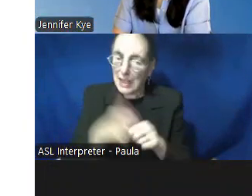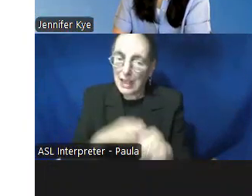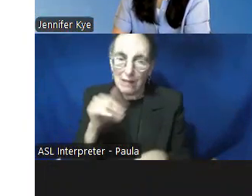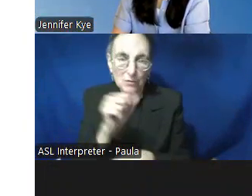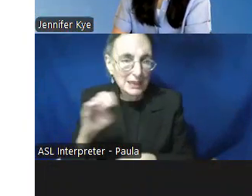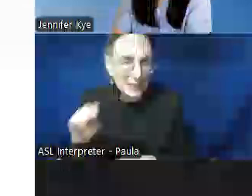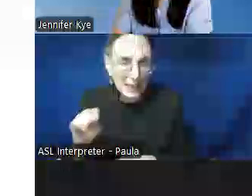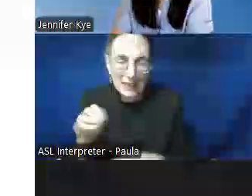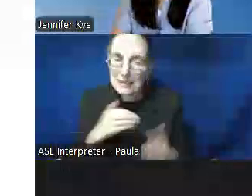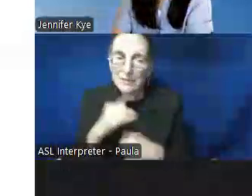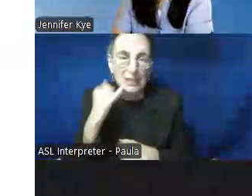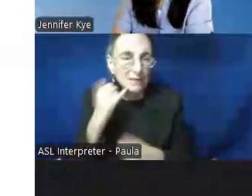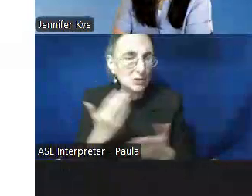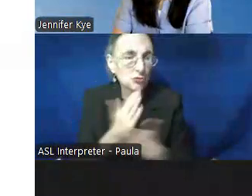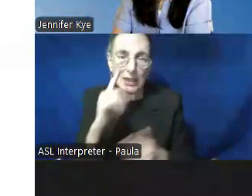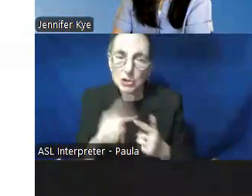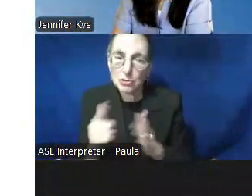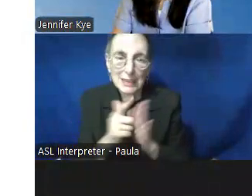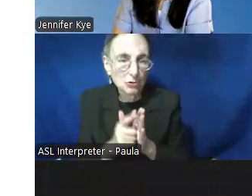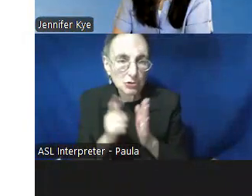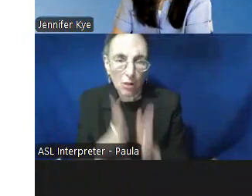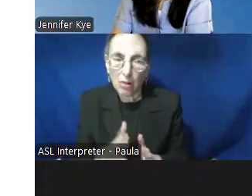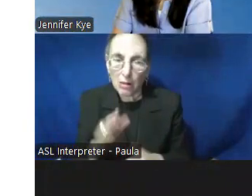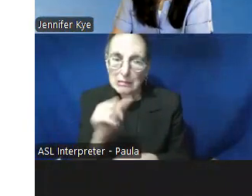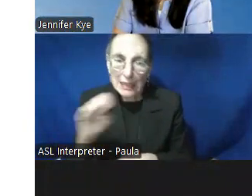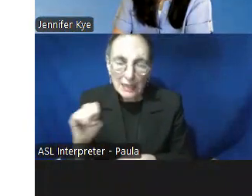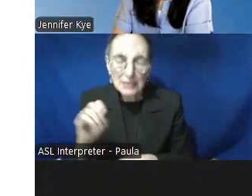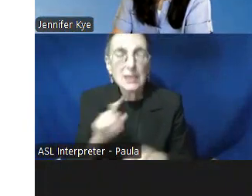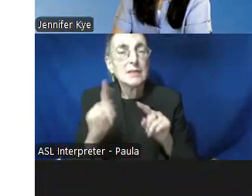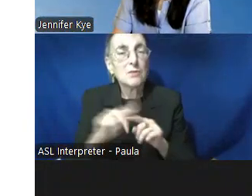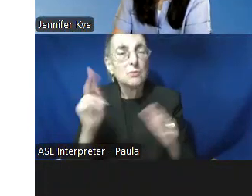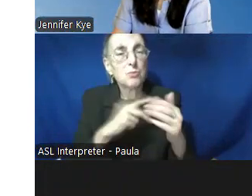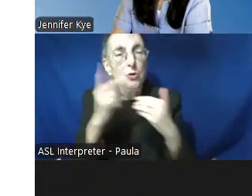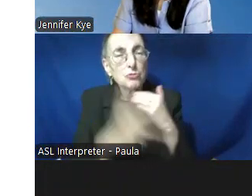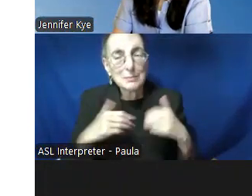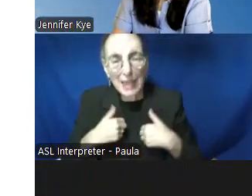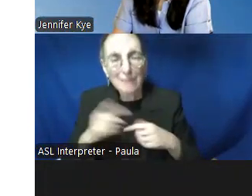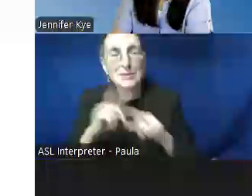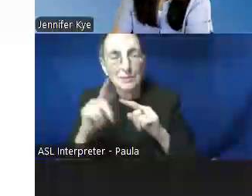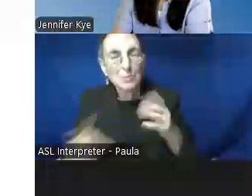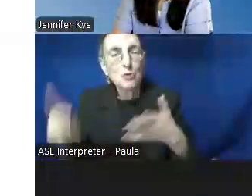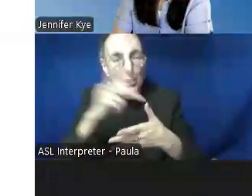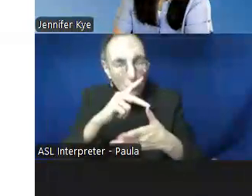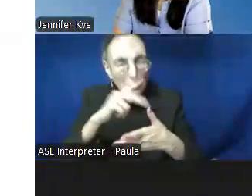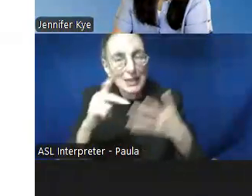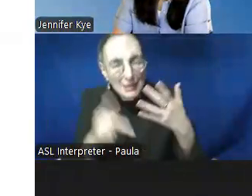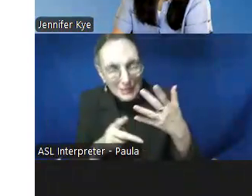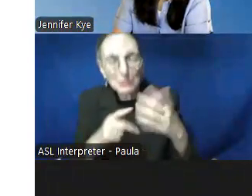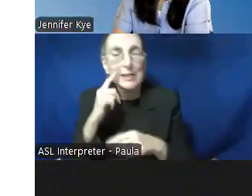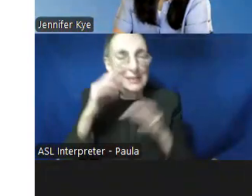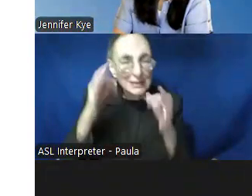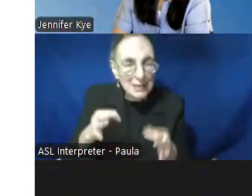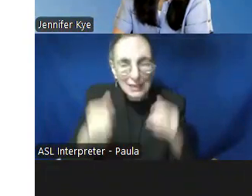to counsel. And different programs will have different priorities when deciding which cases